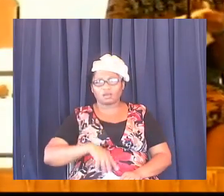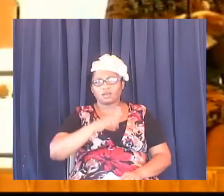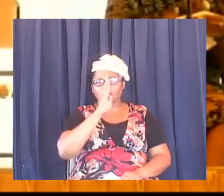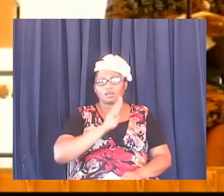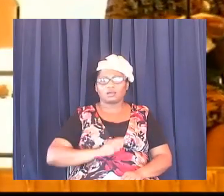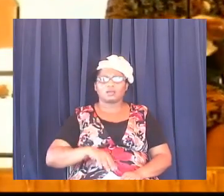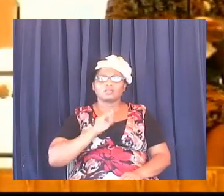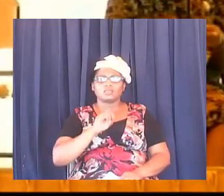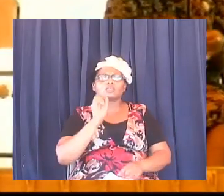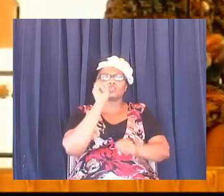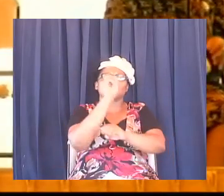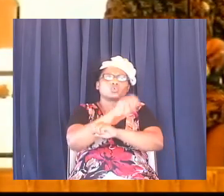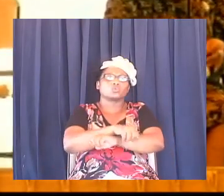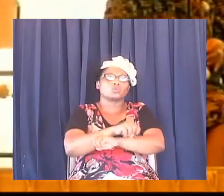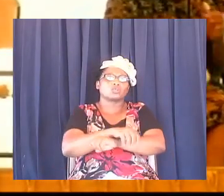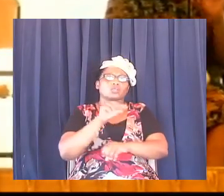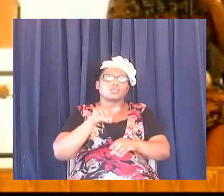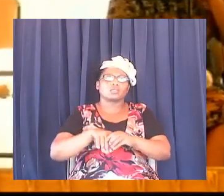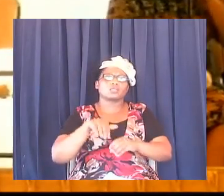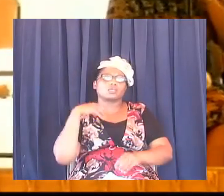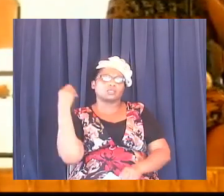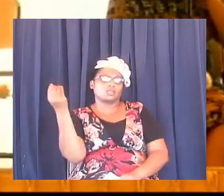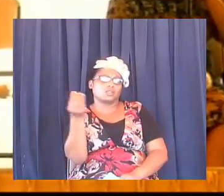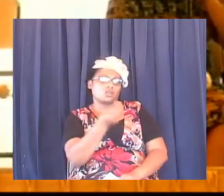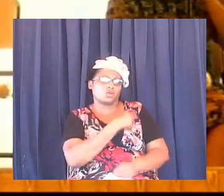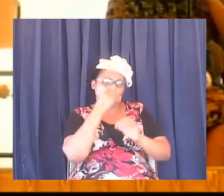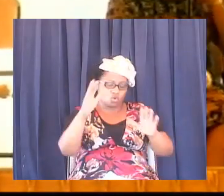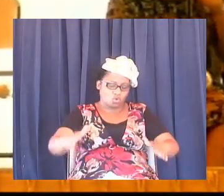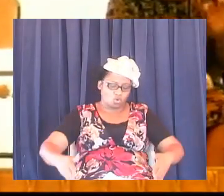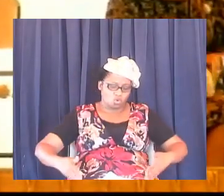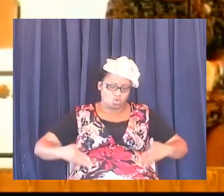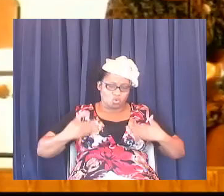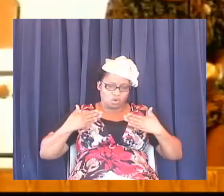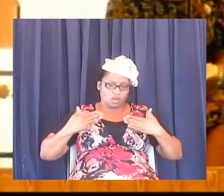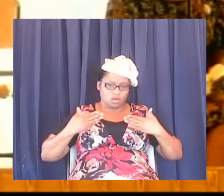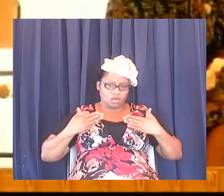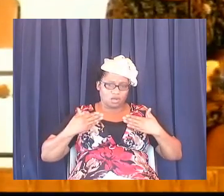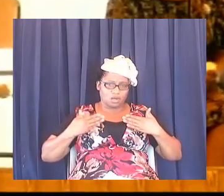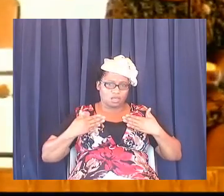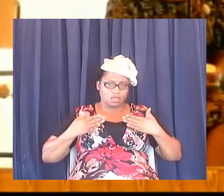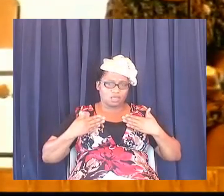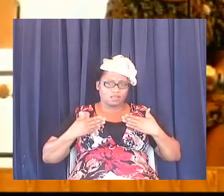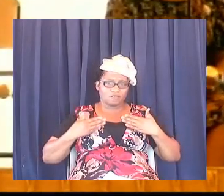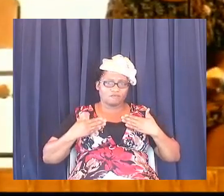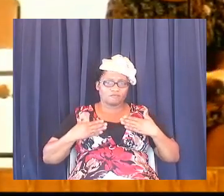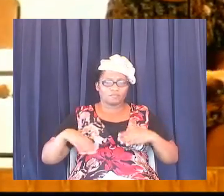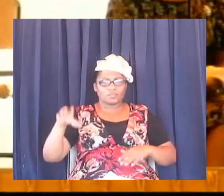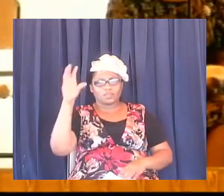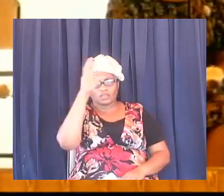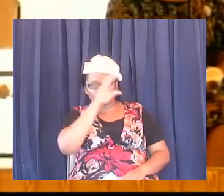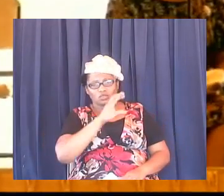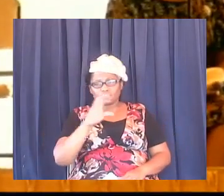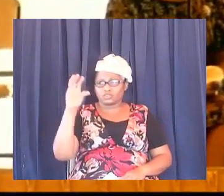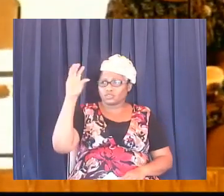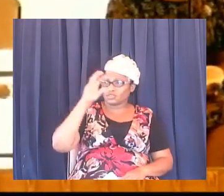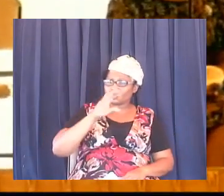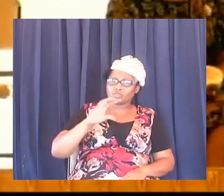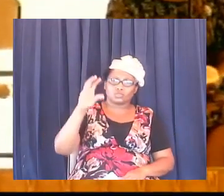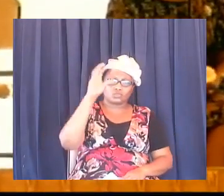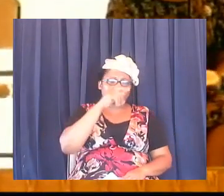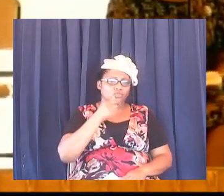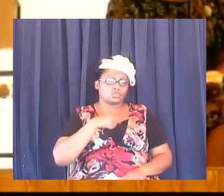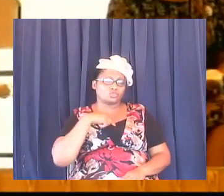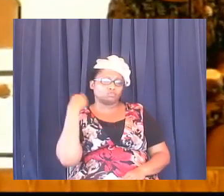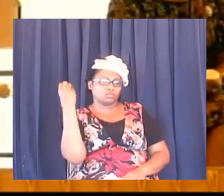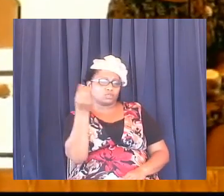Just shut in with him for a few moments. Search me, O God. Search me, O